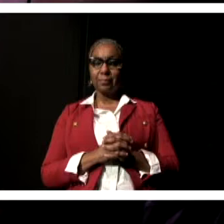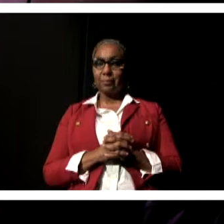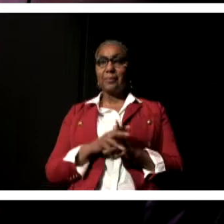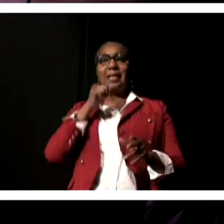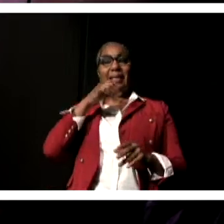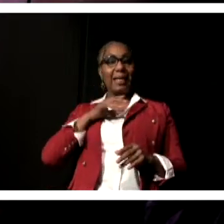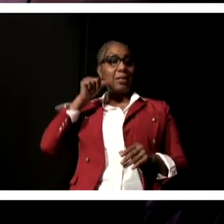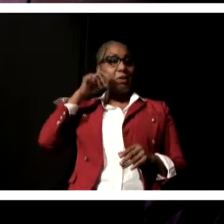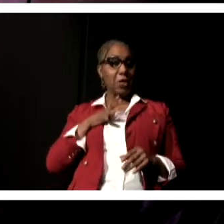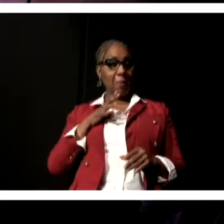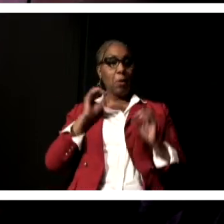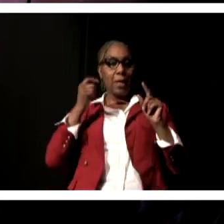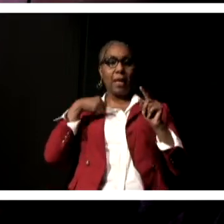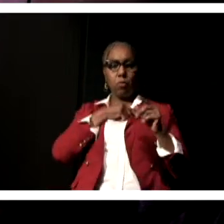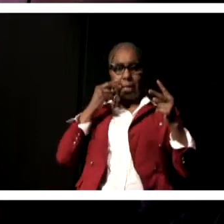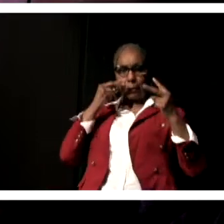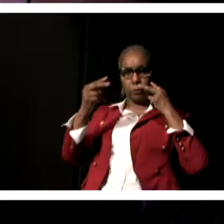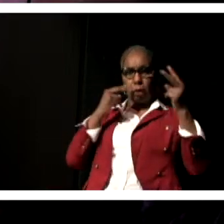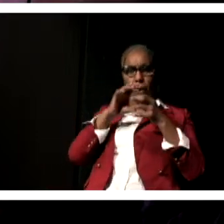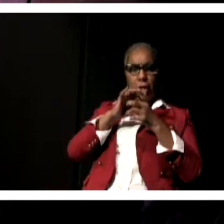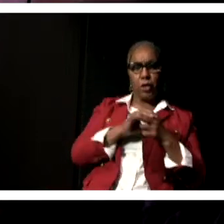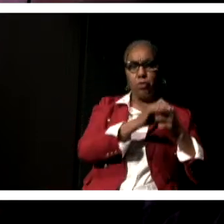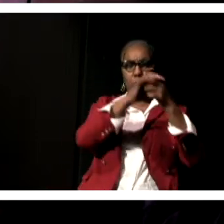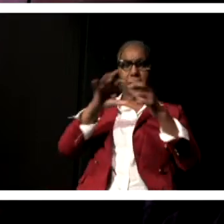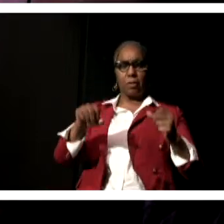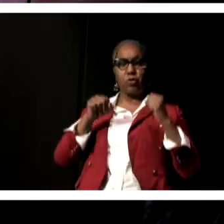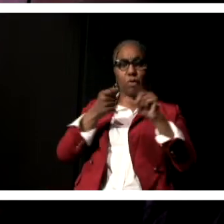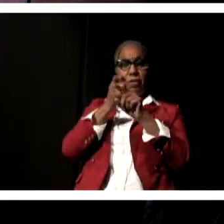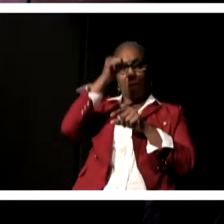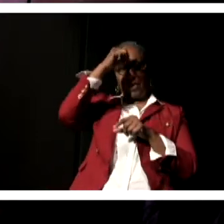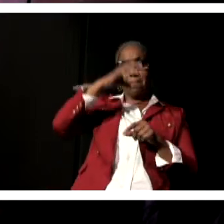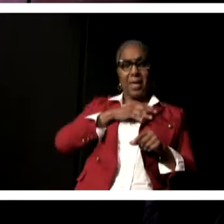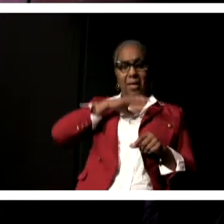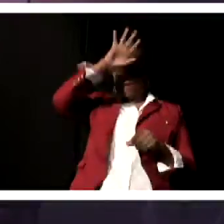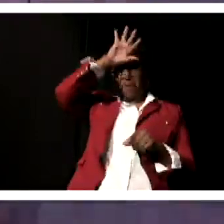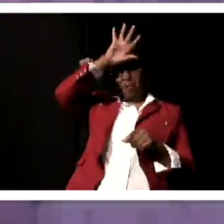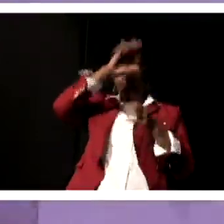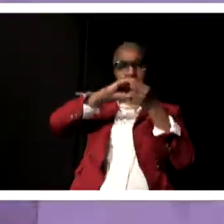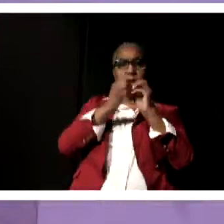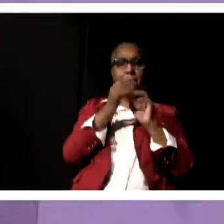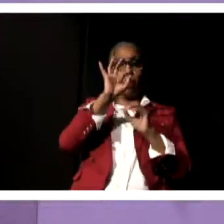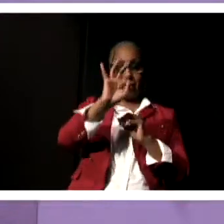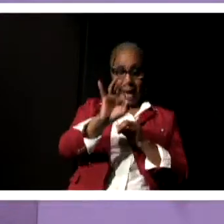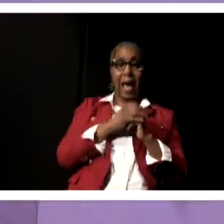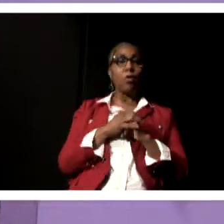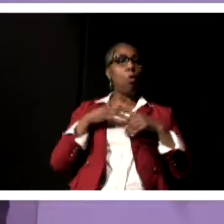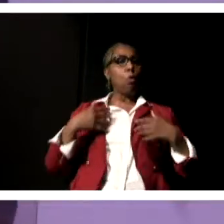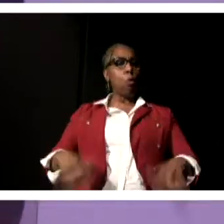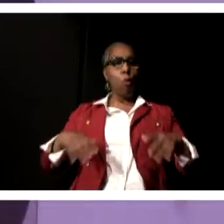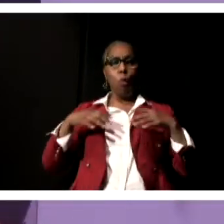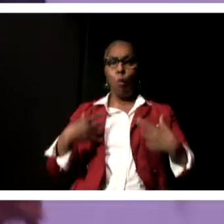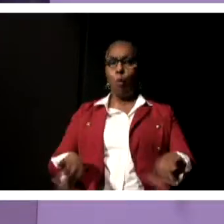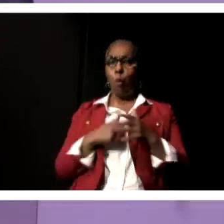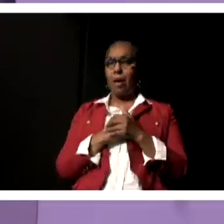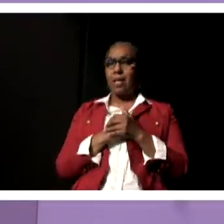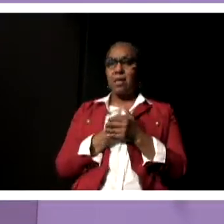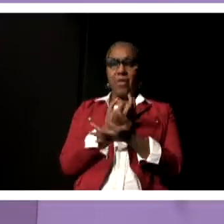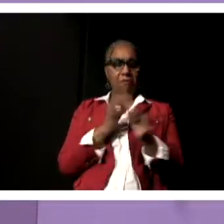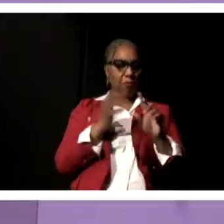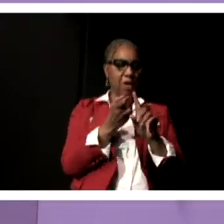Ladies and gentlemen, we saw unity and strength from the men of Fire Station Number 9 that literally broke free